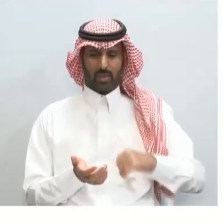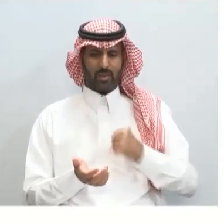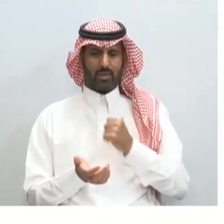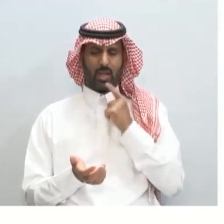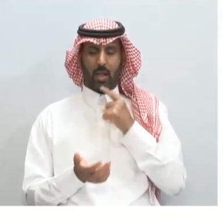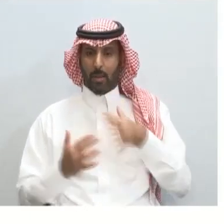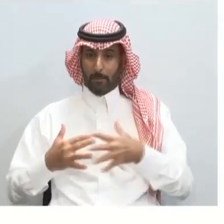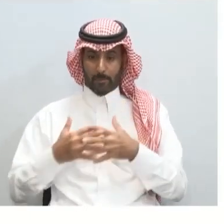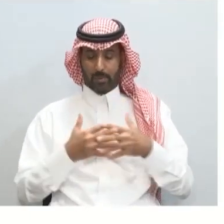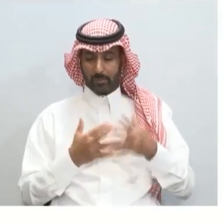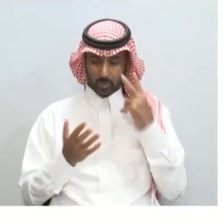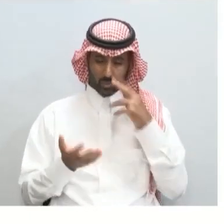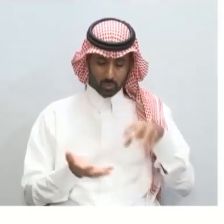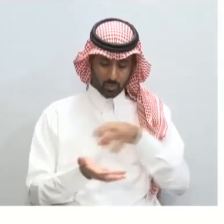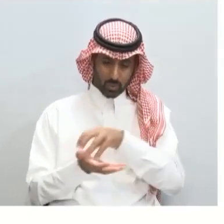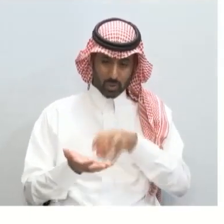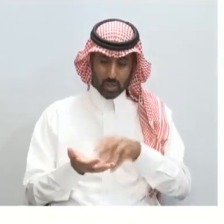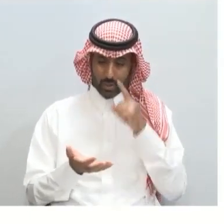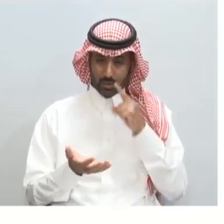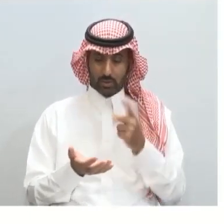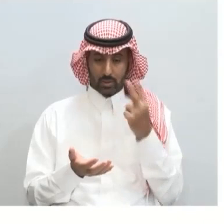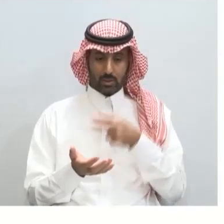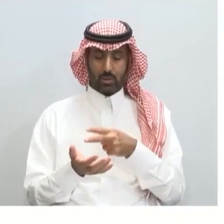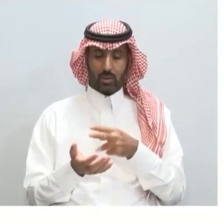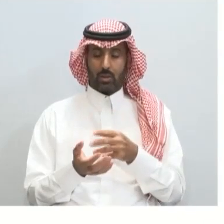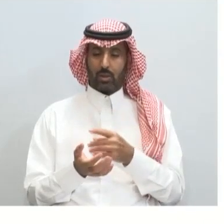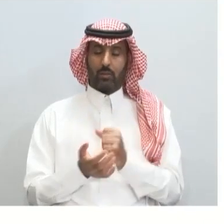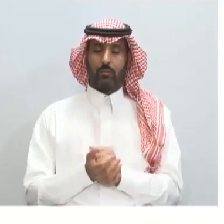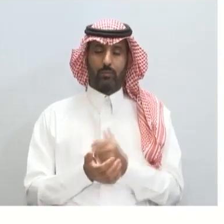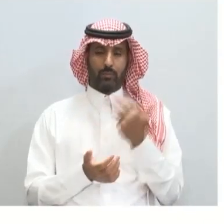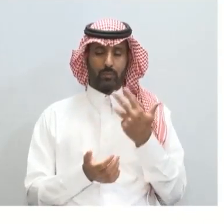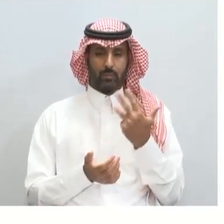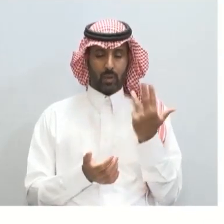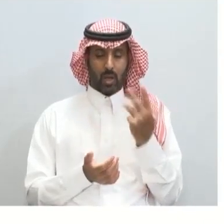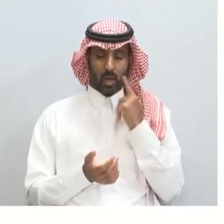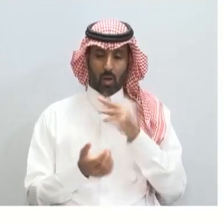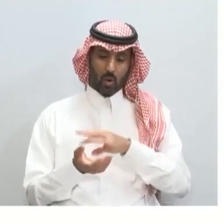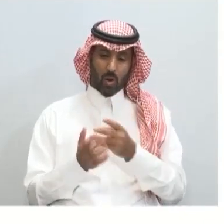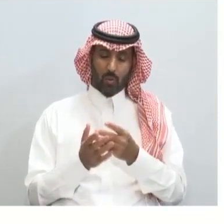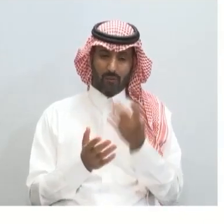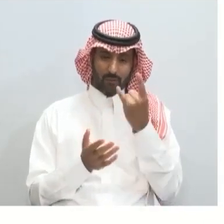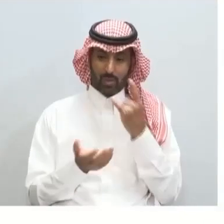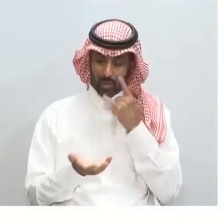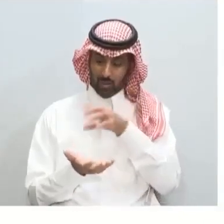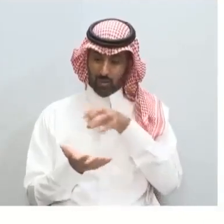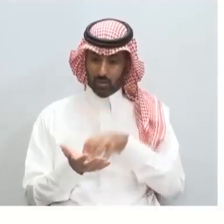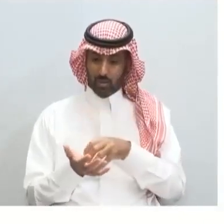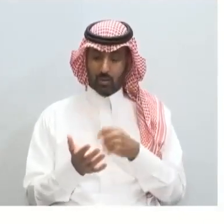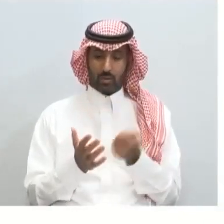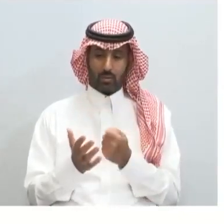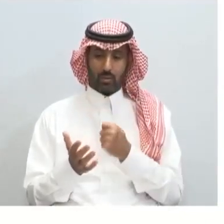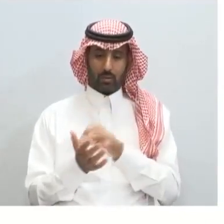86% and we learned that uh nine out of 10 said that they had copied another student's